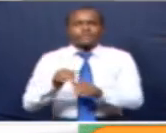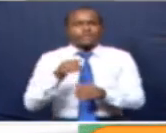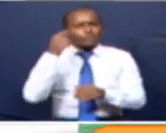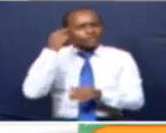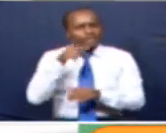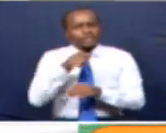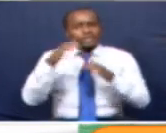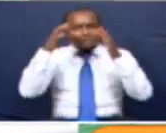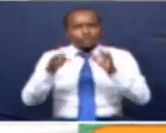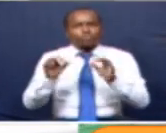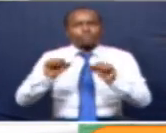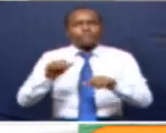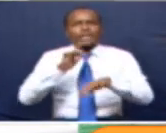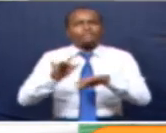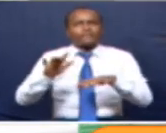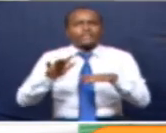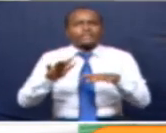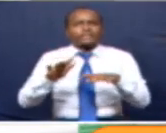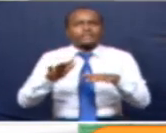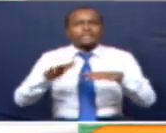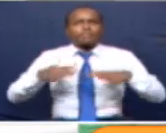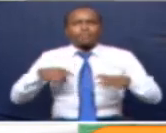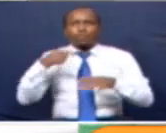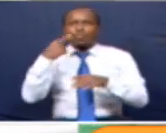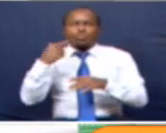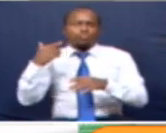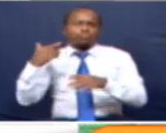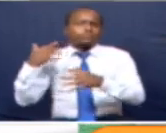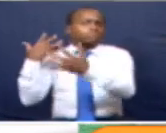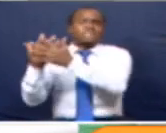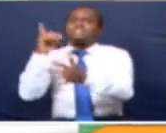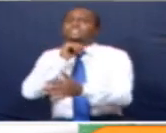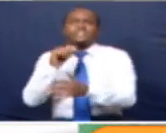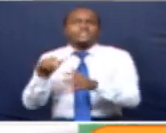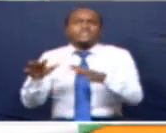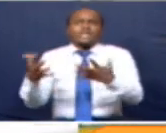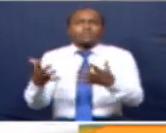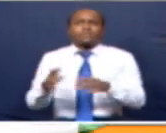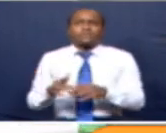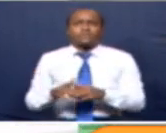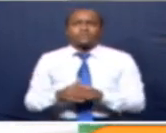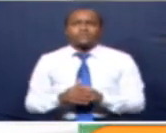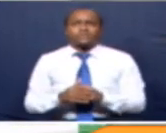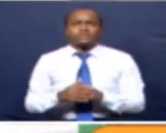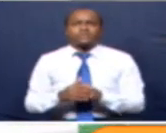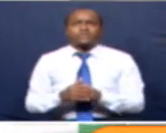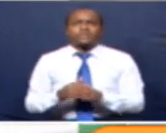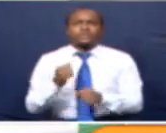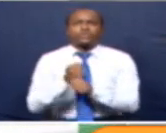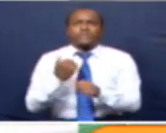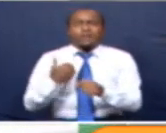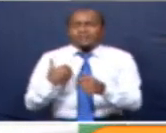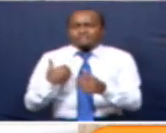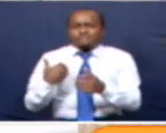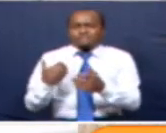affect how death row convicts or previously death row convicts are held? Do their circumstances then in behind bars